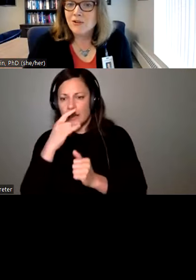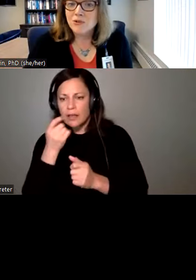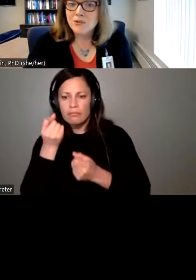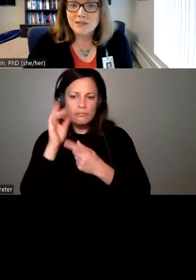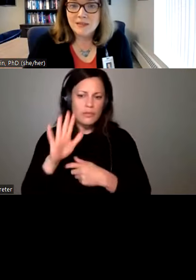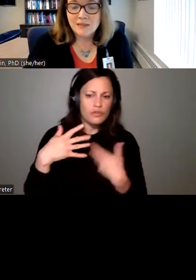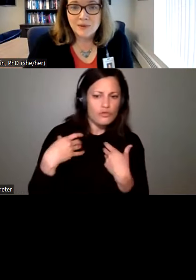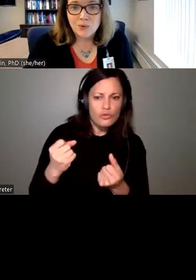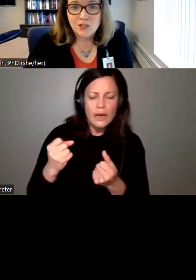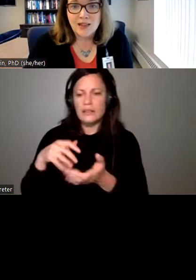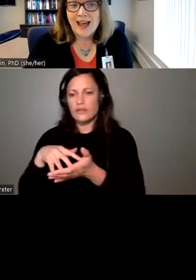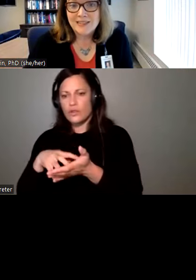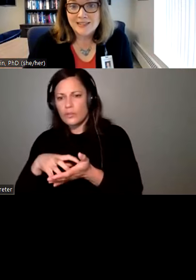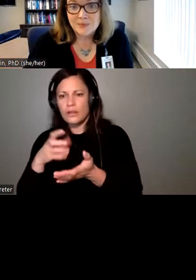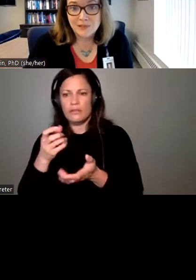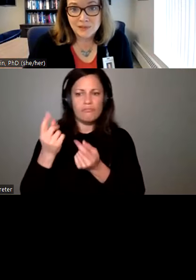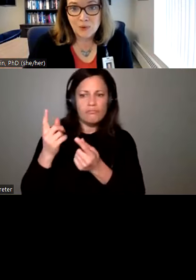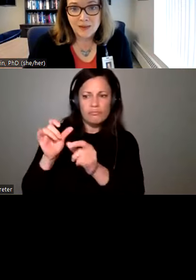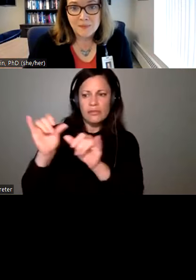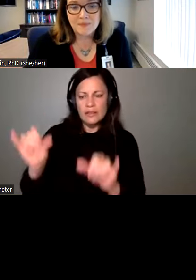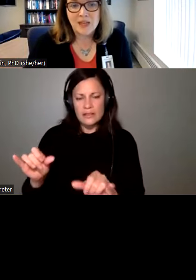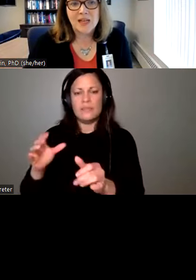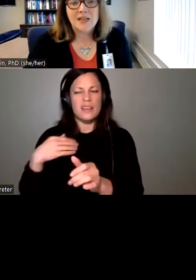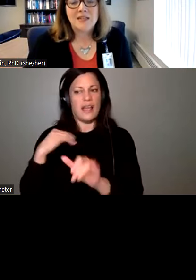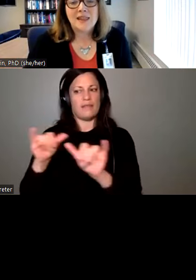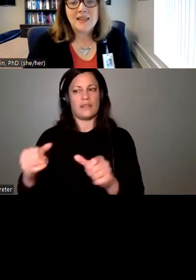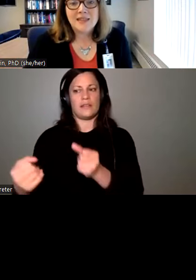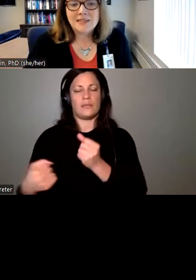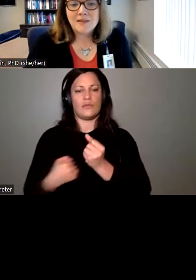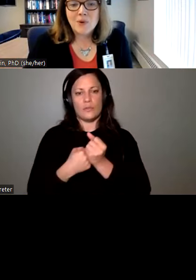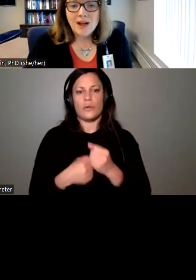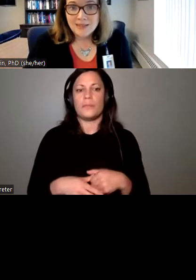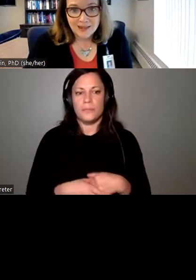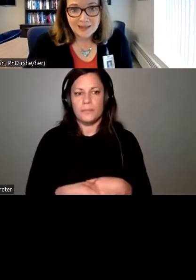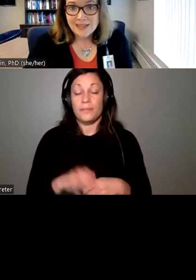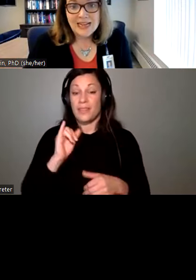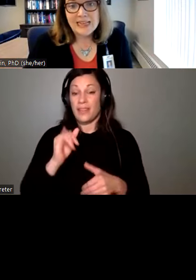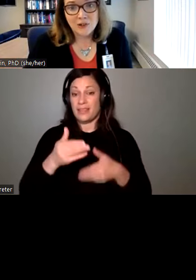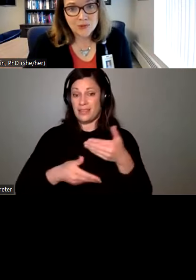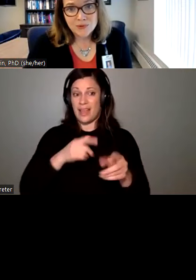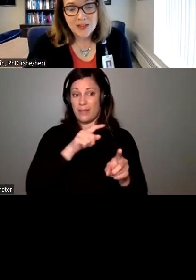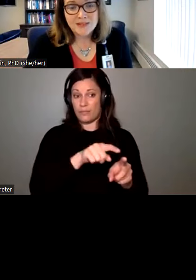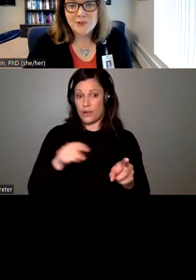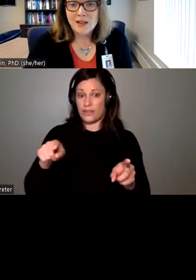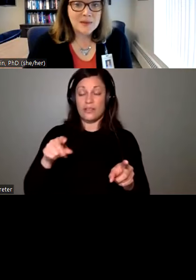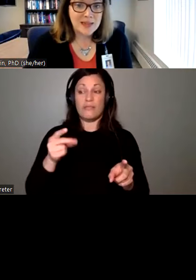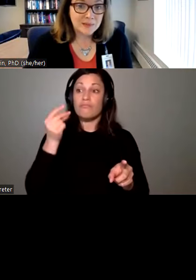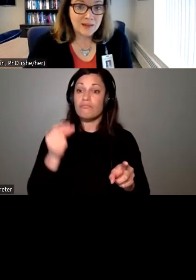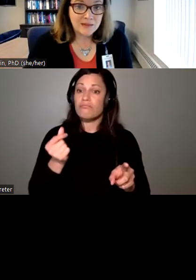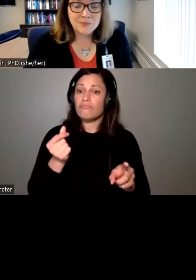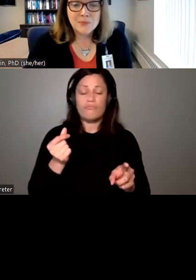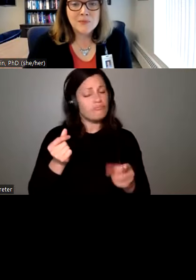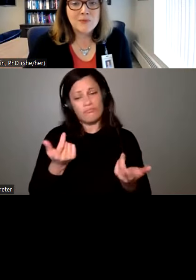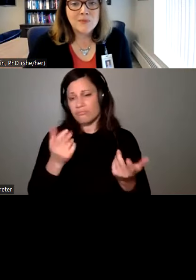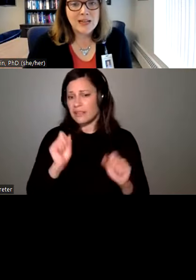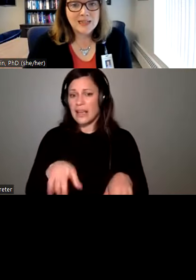vulnerabilities and also the system in which and have a system to support them. This process can take years. For some, it takes